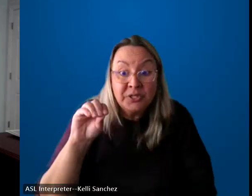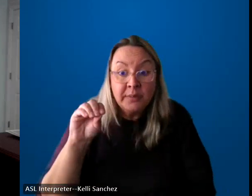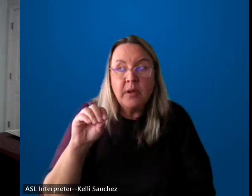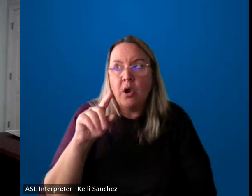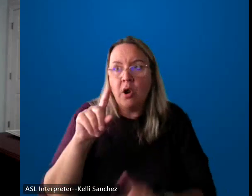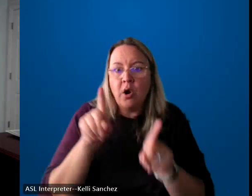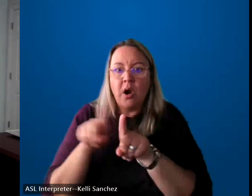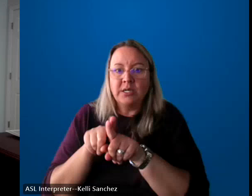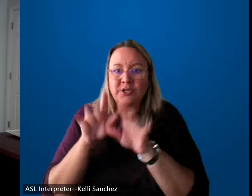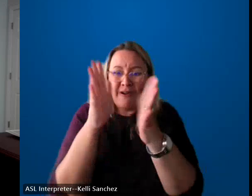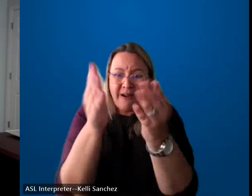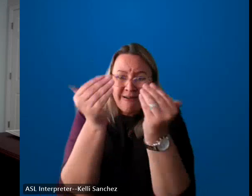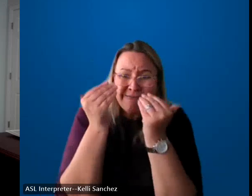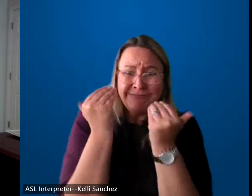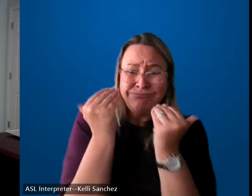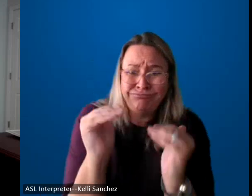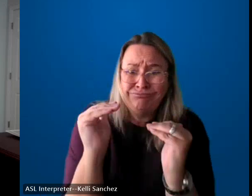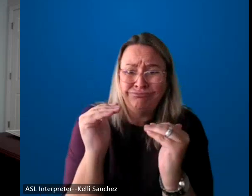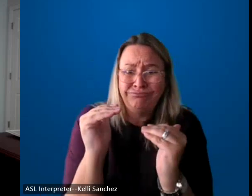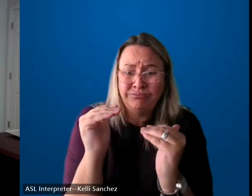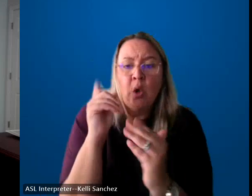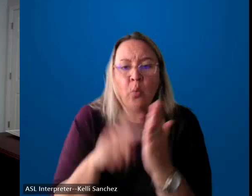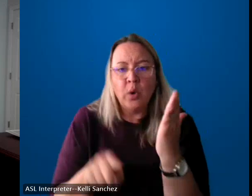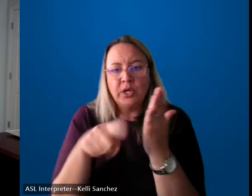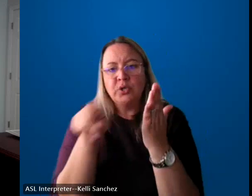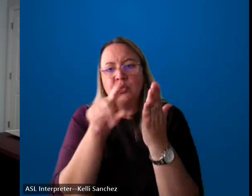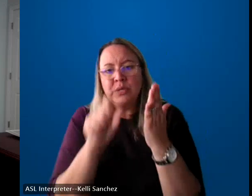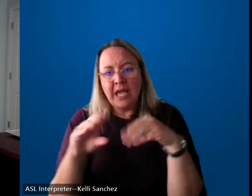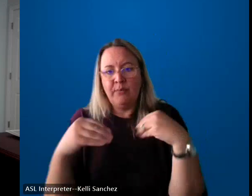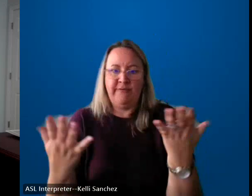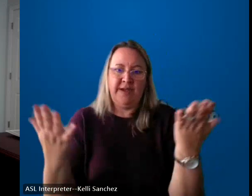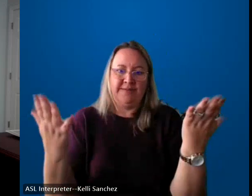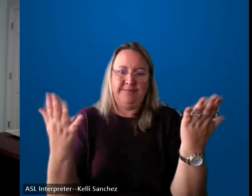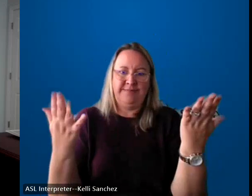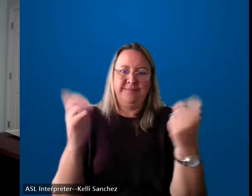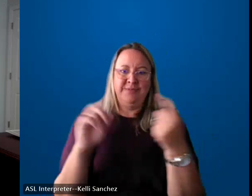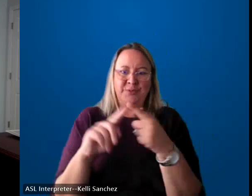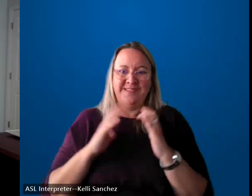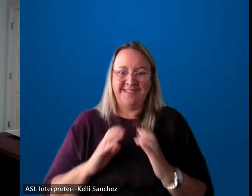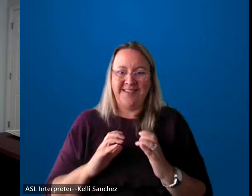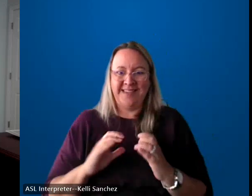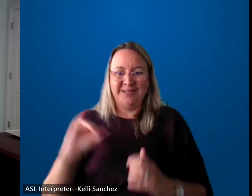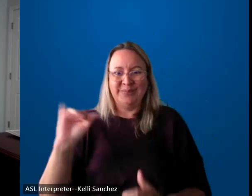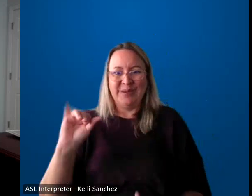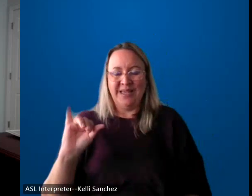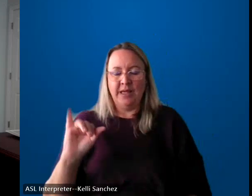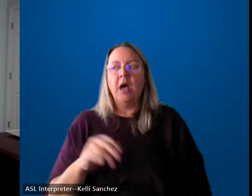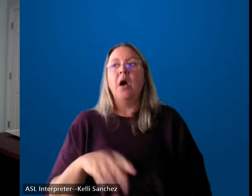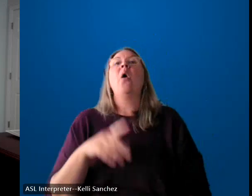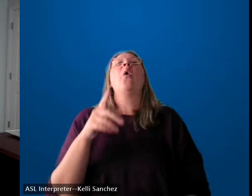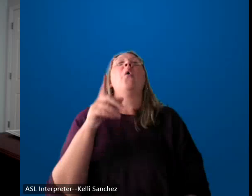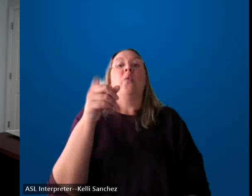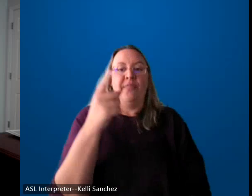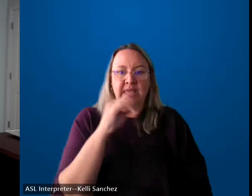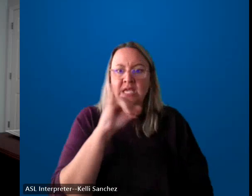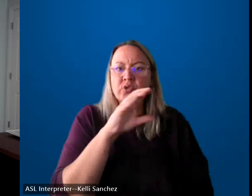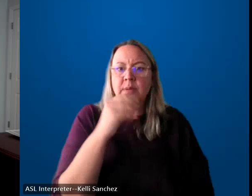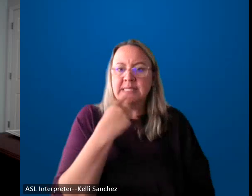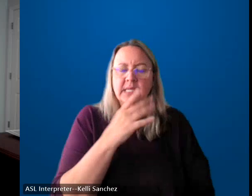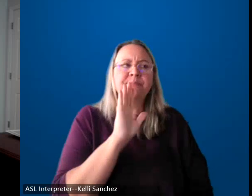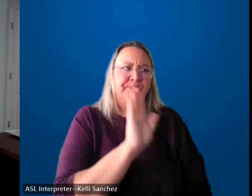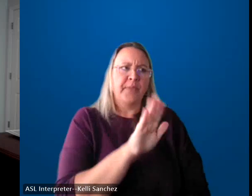also restricting what you can provide to the Mhm. client. Yep. They're saying that, okay, you can